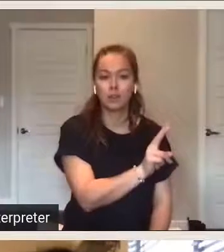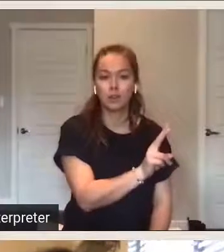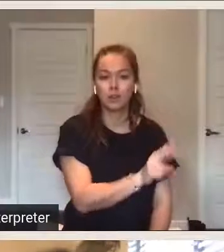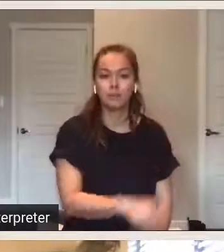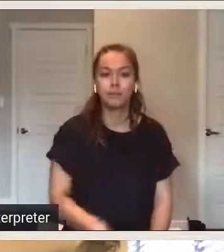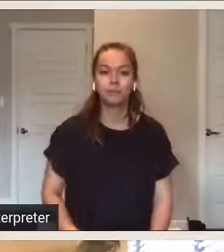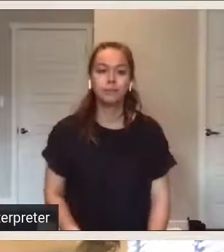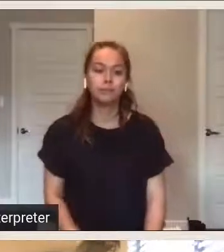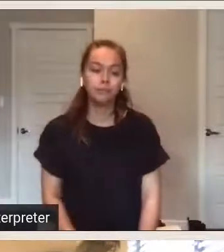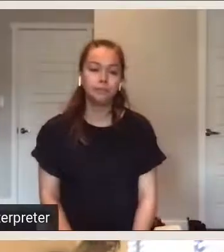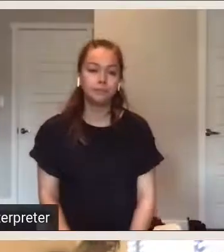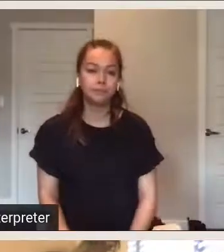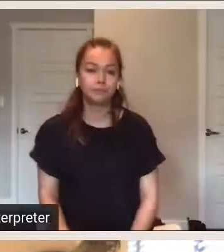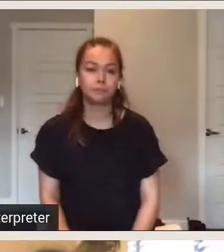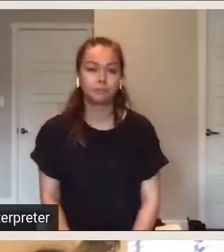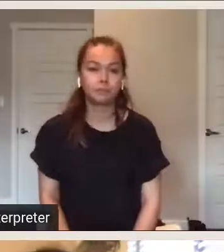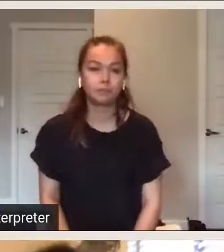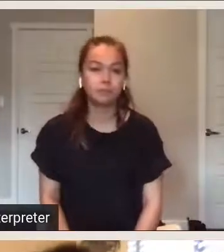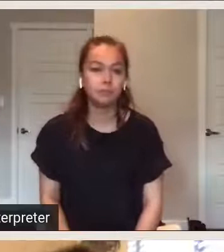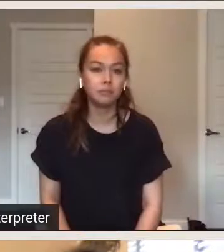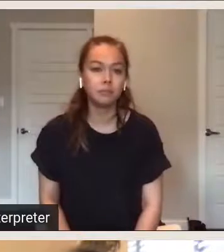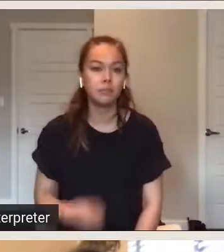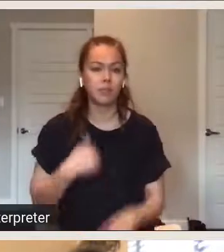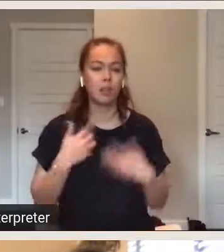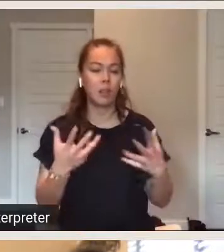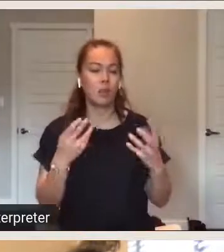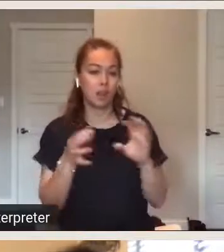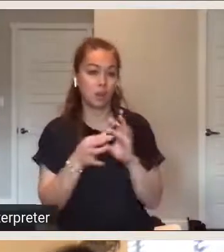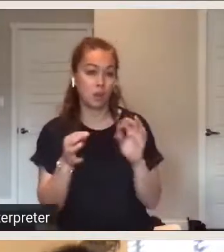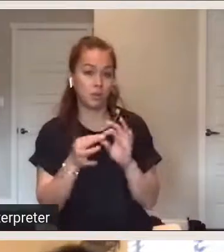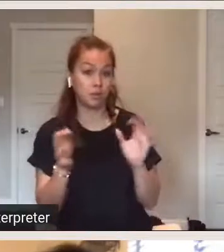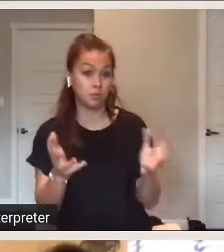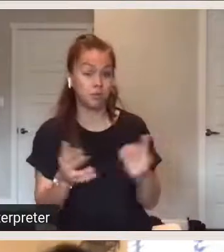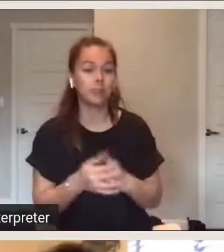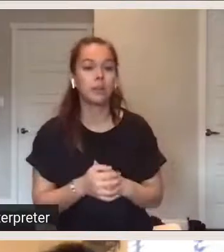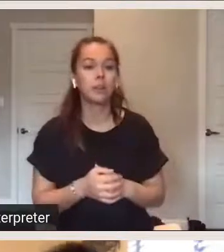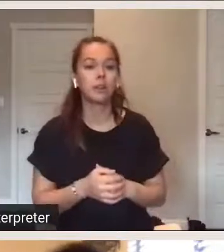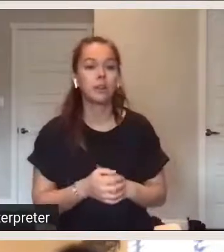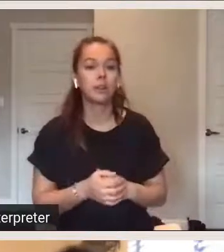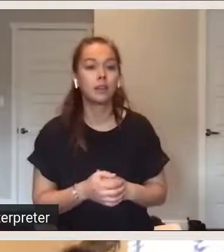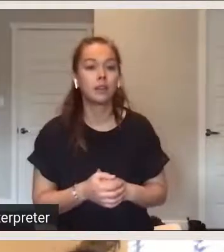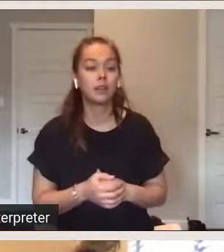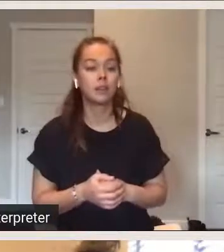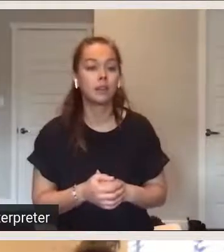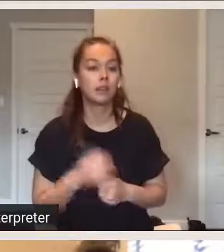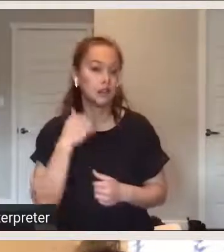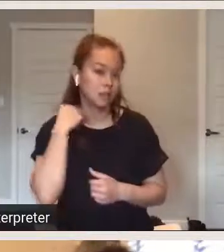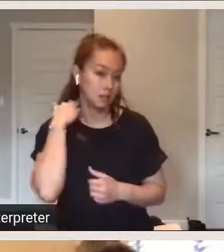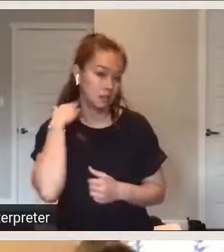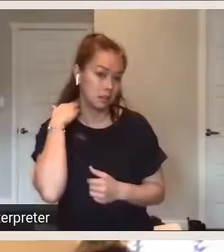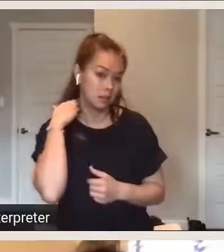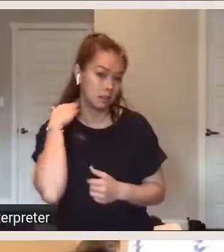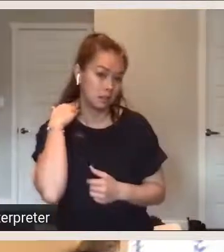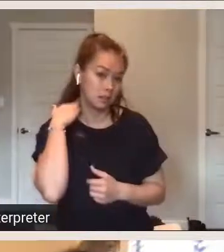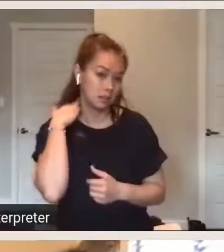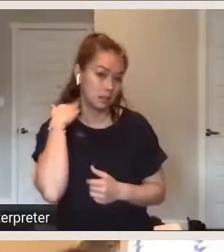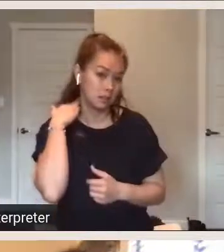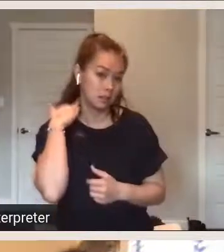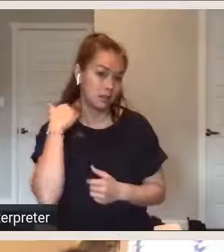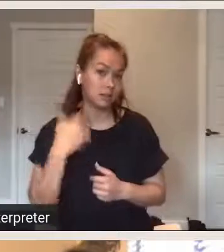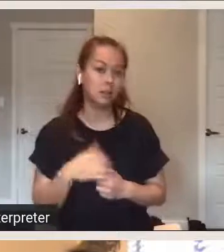I just wanted to say that the funny part about that film is we didn't really set deck it. Sorry.